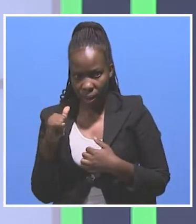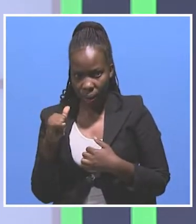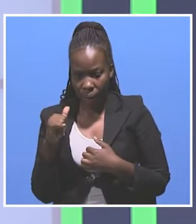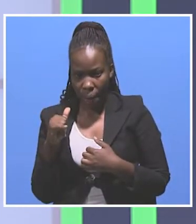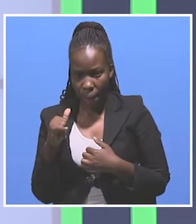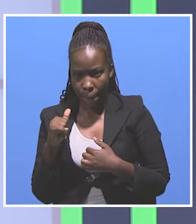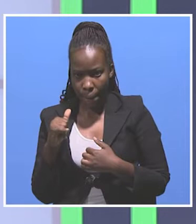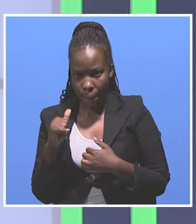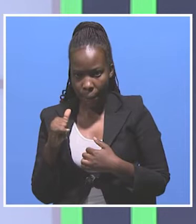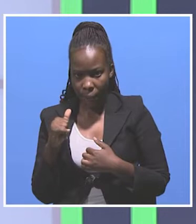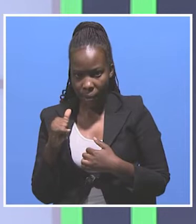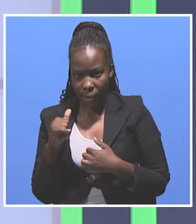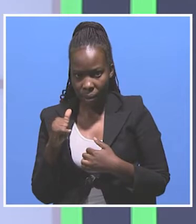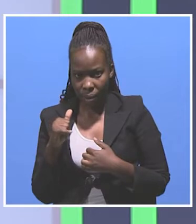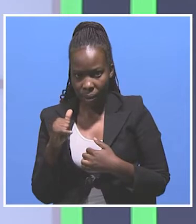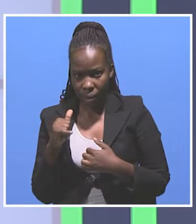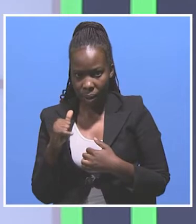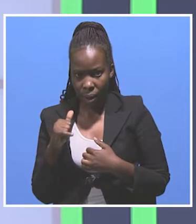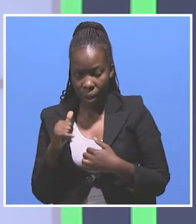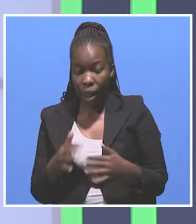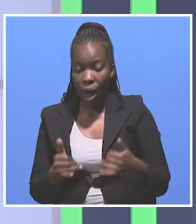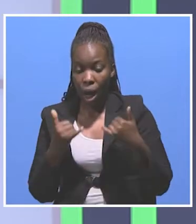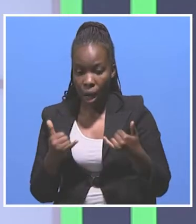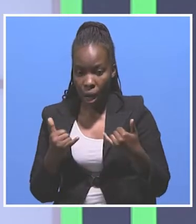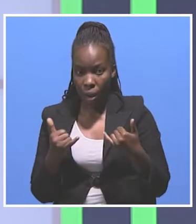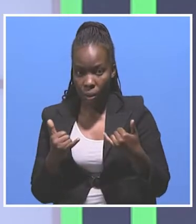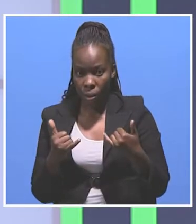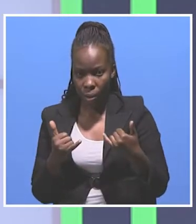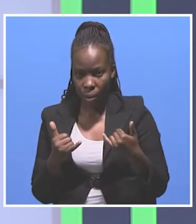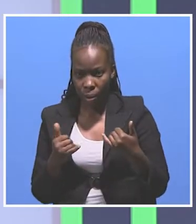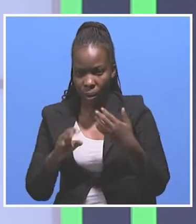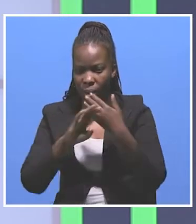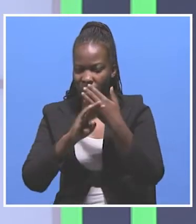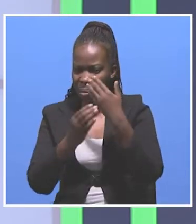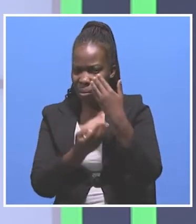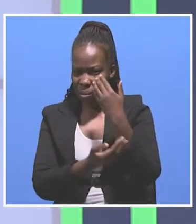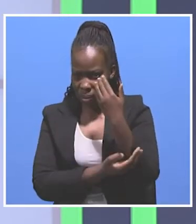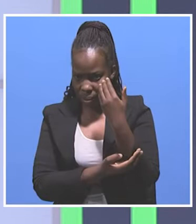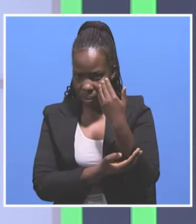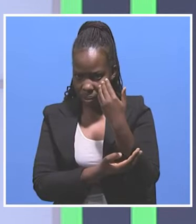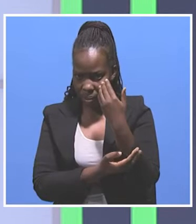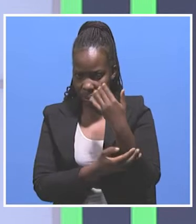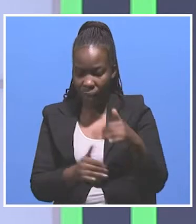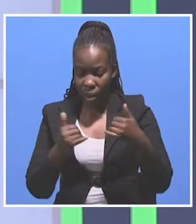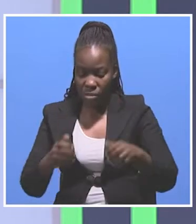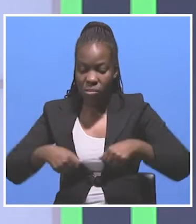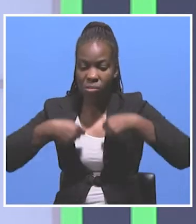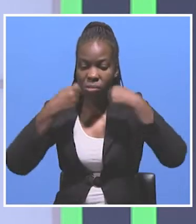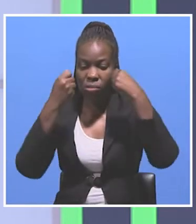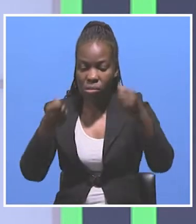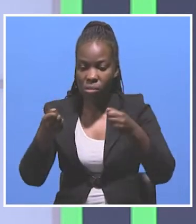as I'm speaking, I'm currently pregnant. Okay. But this time, yes, I'm given some BP medication